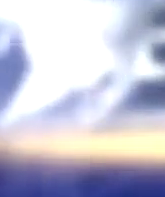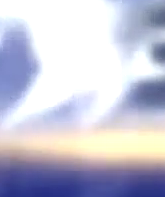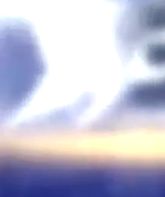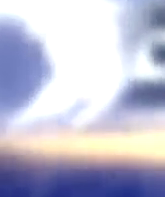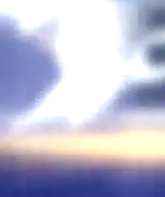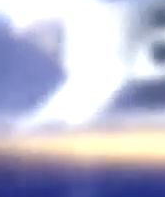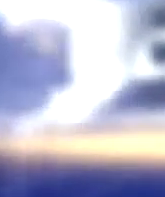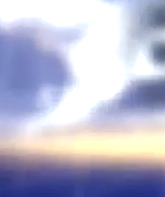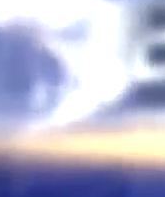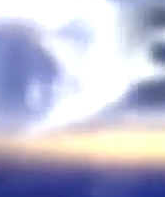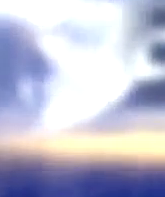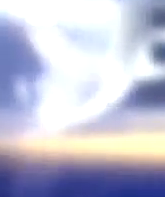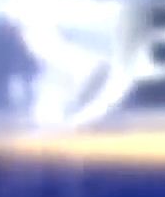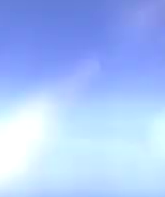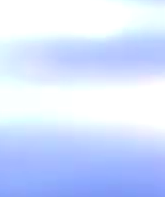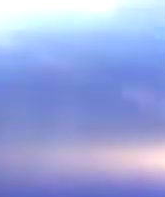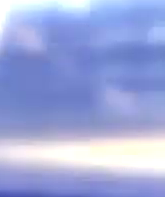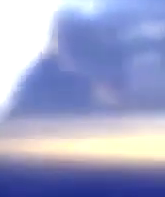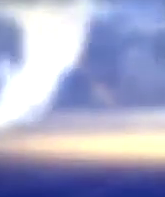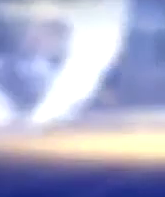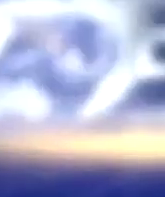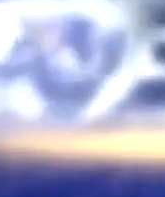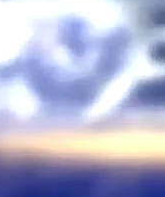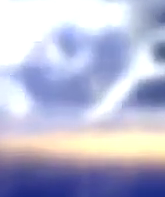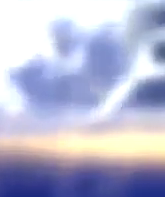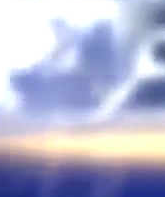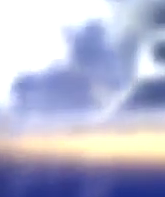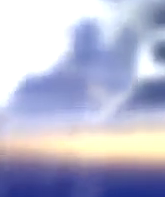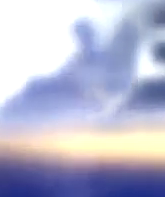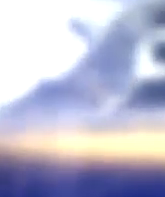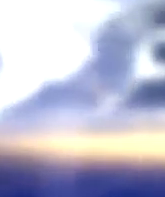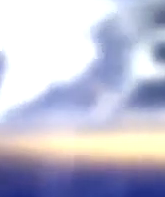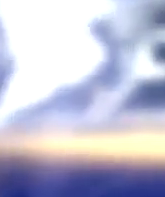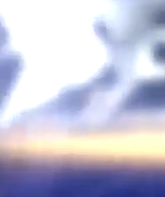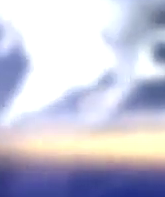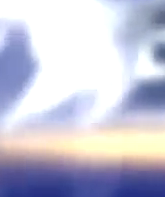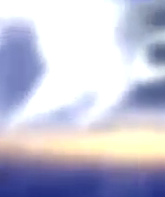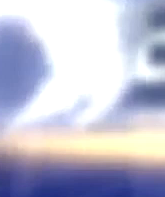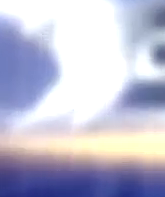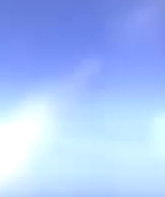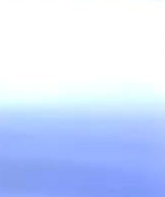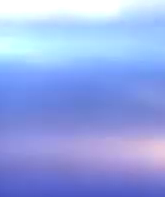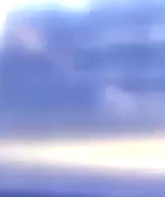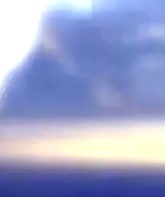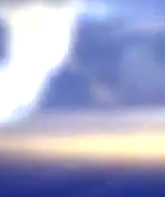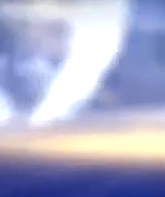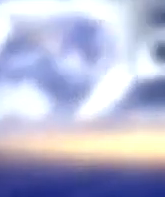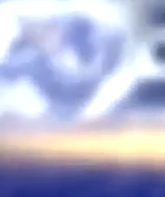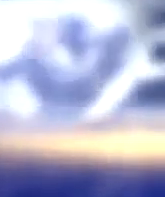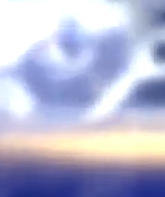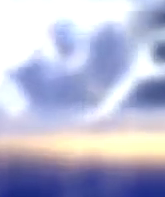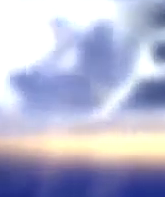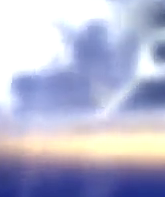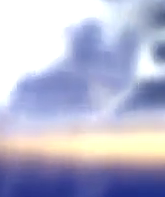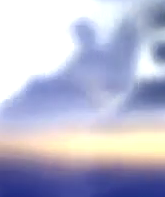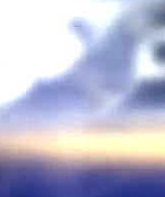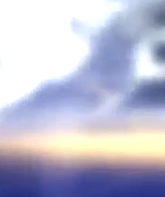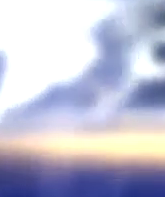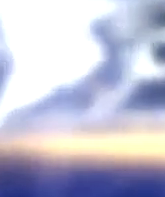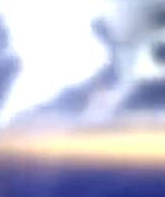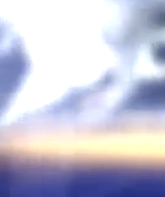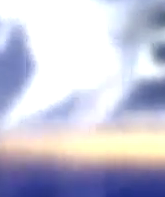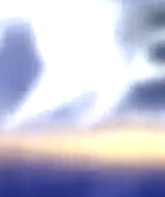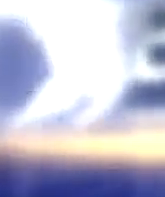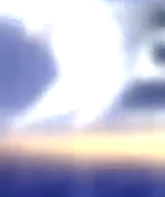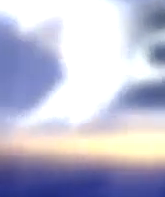private sector projects related to renewable energy and energy efficiency to help bridge the gap for long-term financing for green investments in Latin